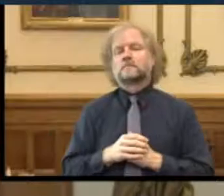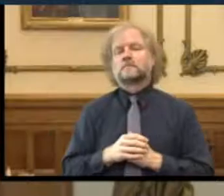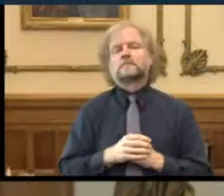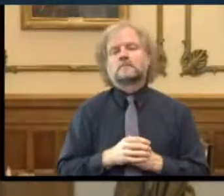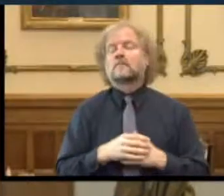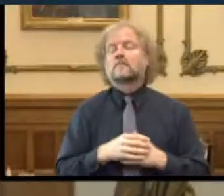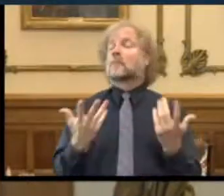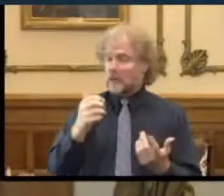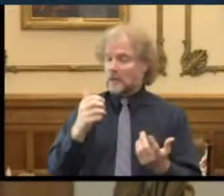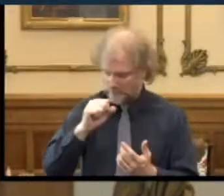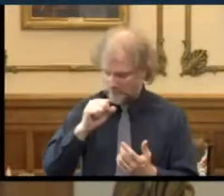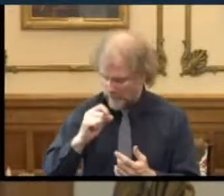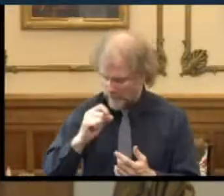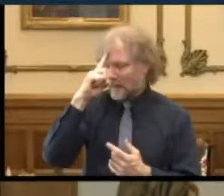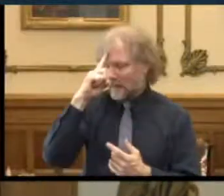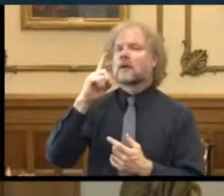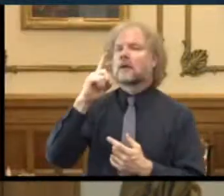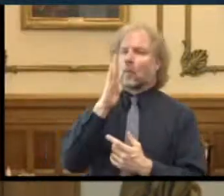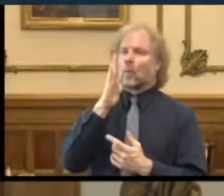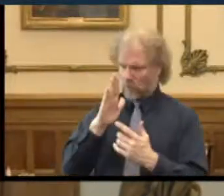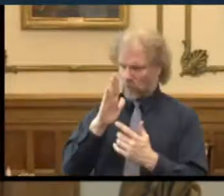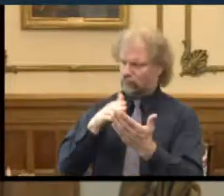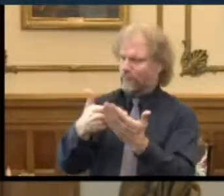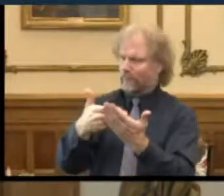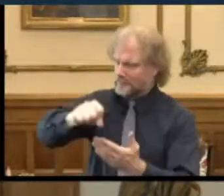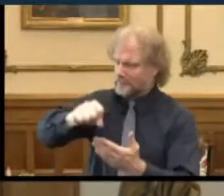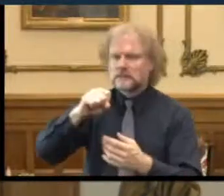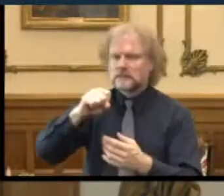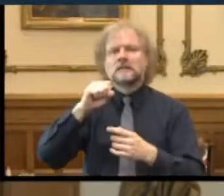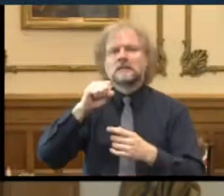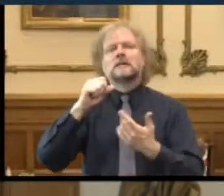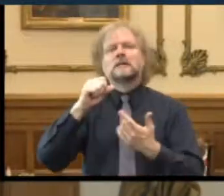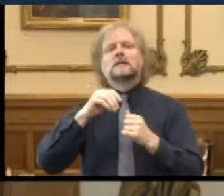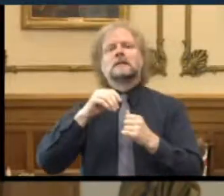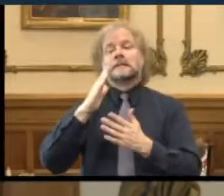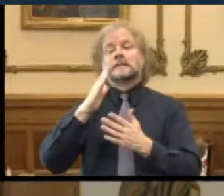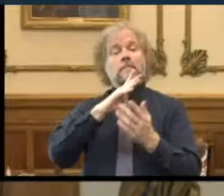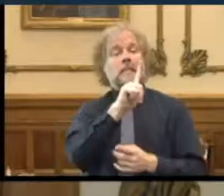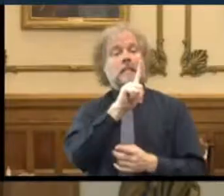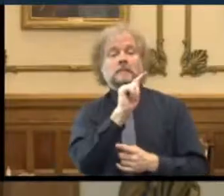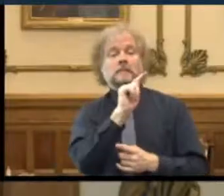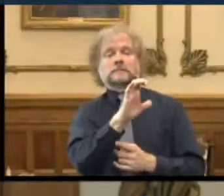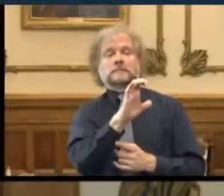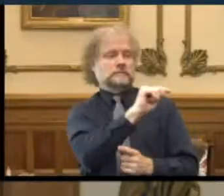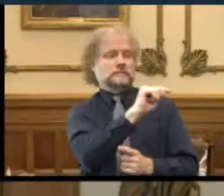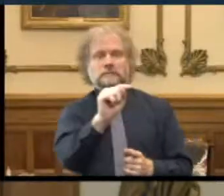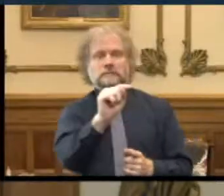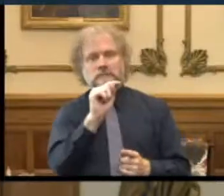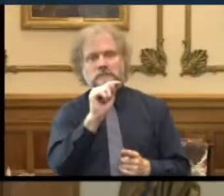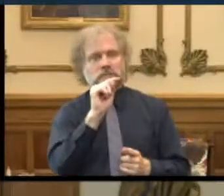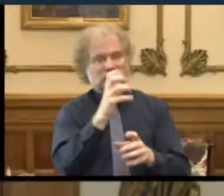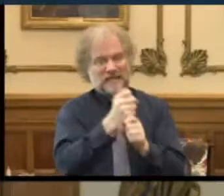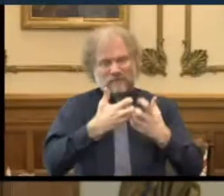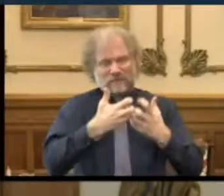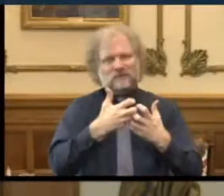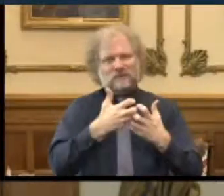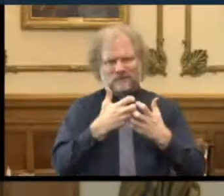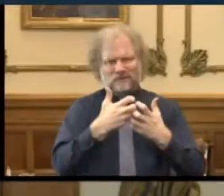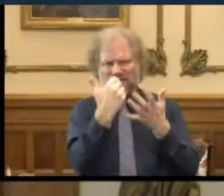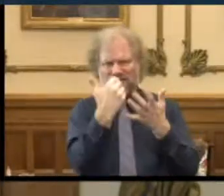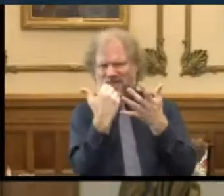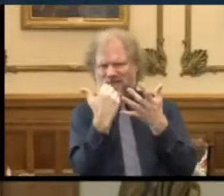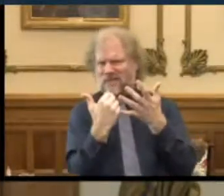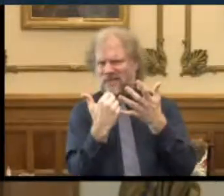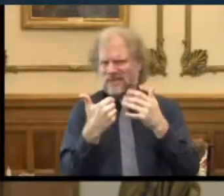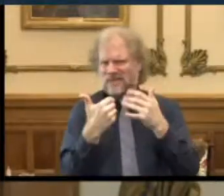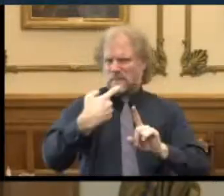So yes, I do think that we will get there. So some of the long-term care facilities won't receive their machine until the end of the month, and